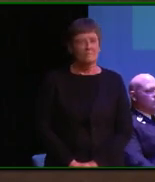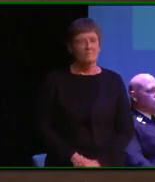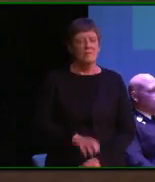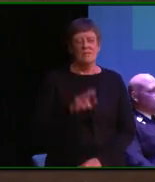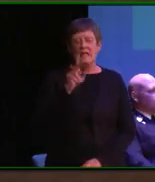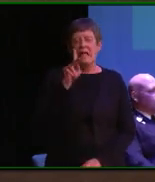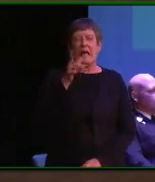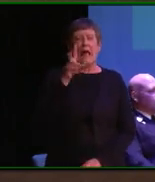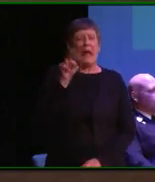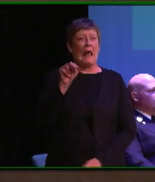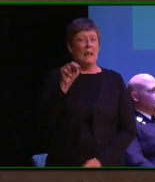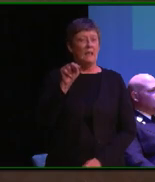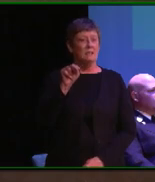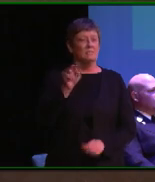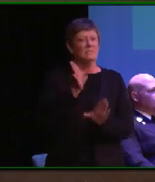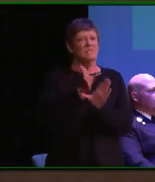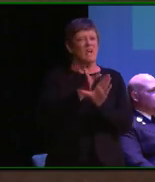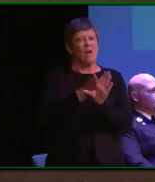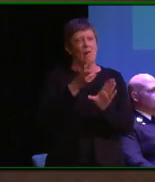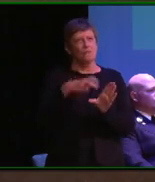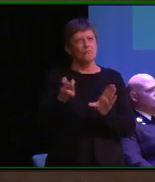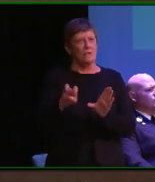Kaylin Lynch, Psychology Transfer.